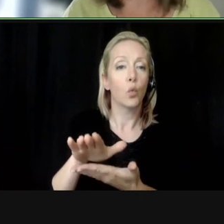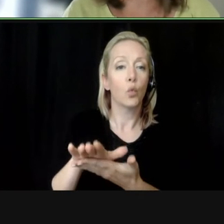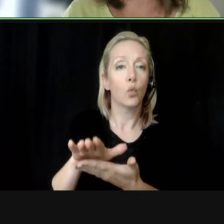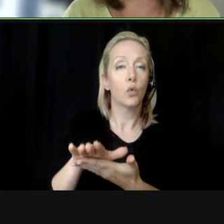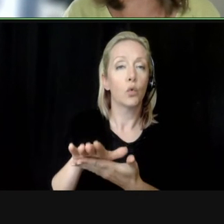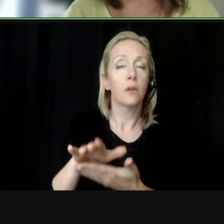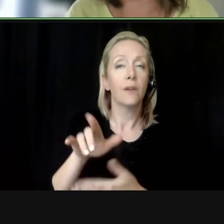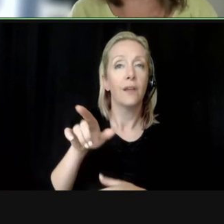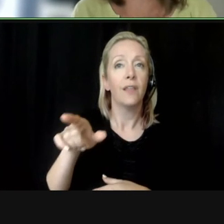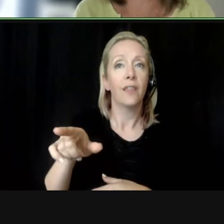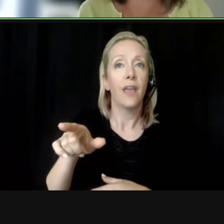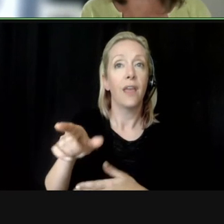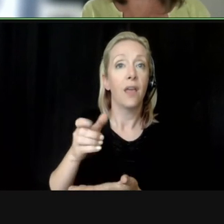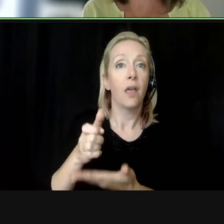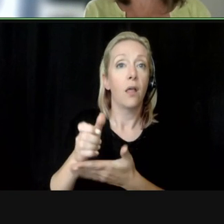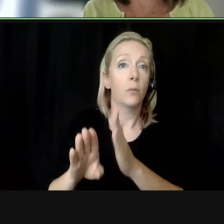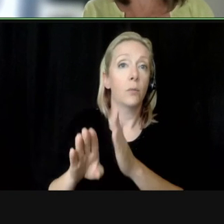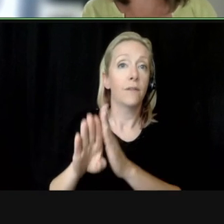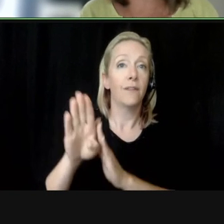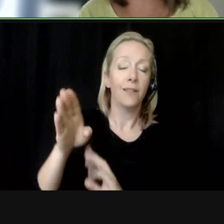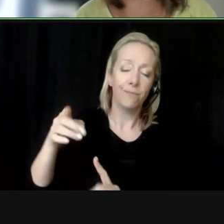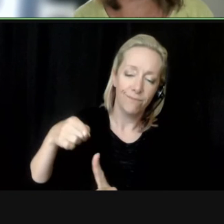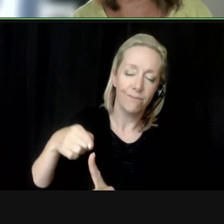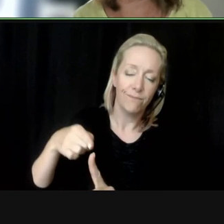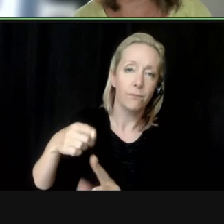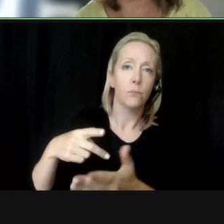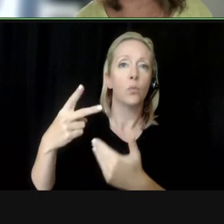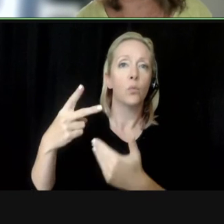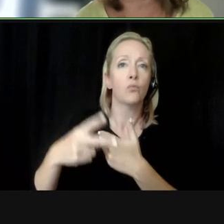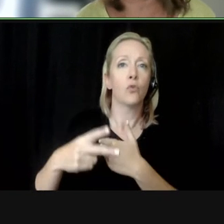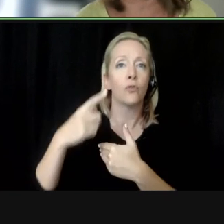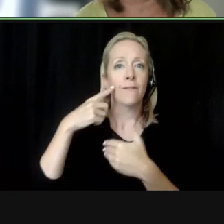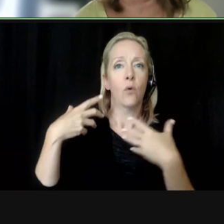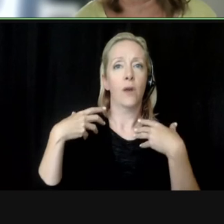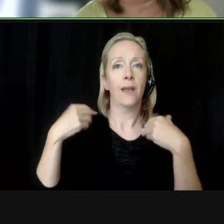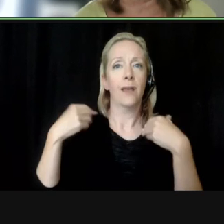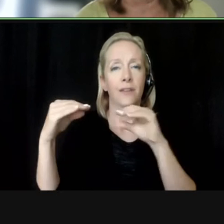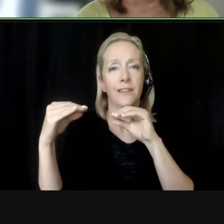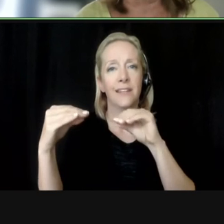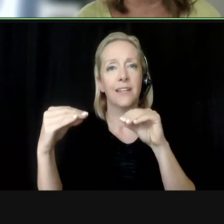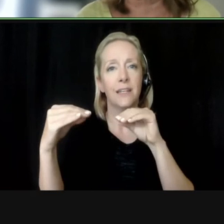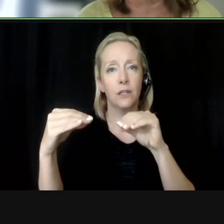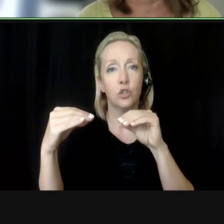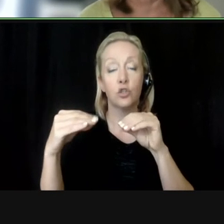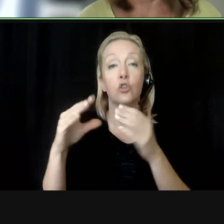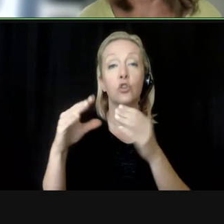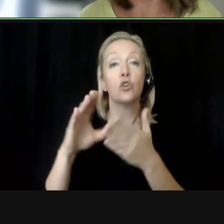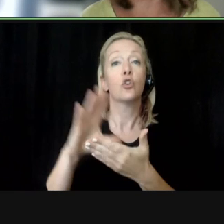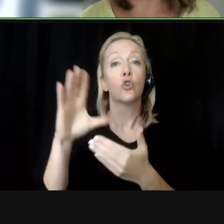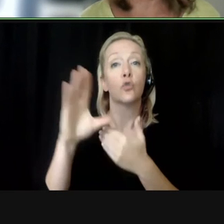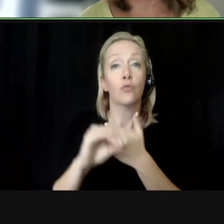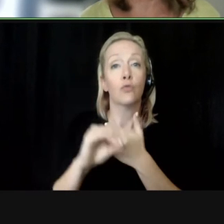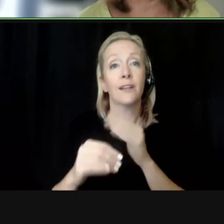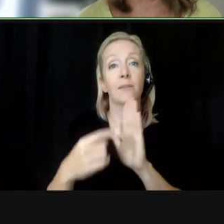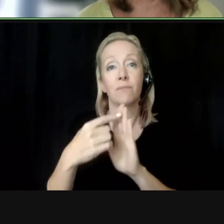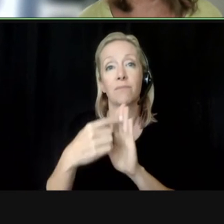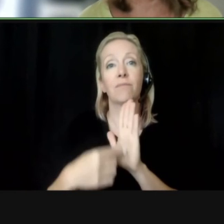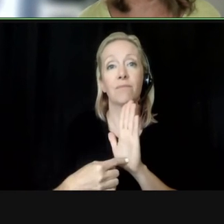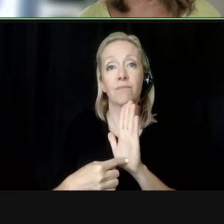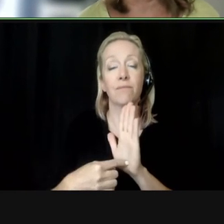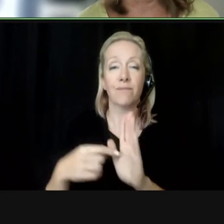I would say they helped develop a program. There were health educators down there they have included in their curriculum. So what I